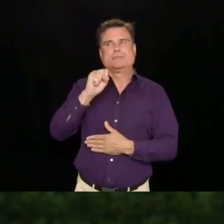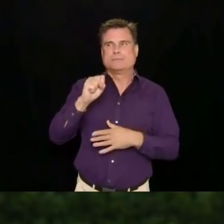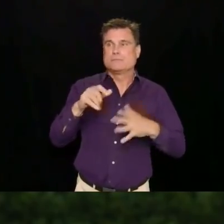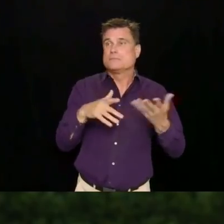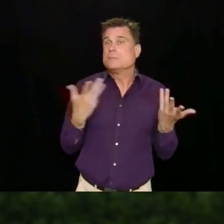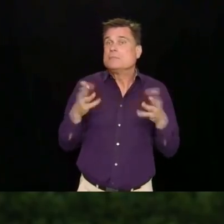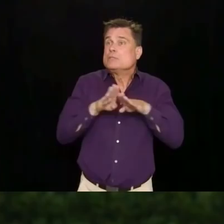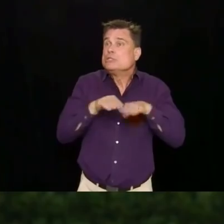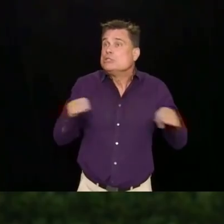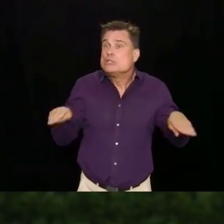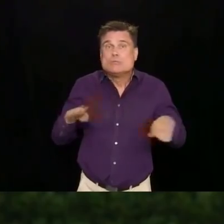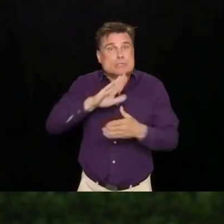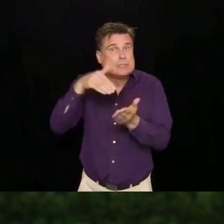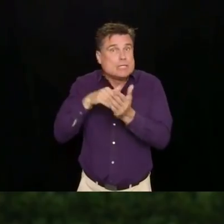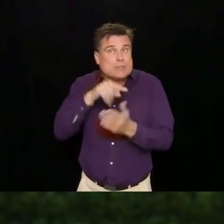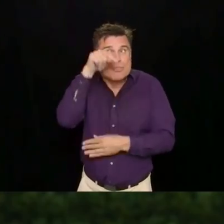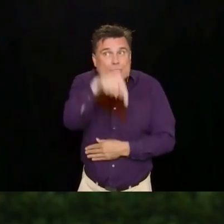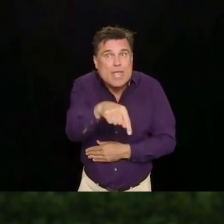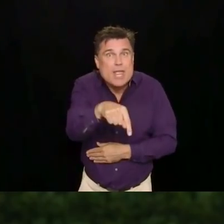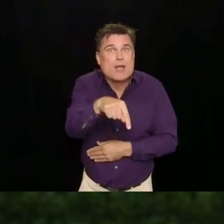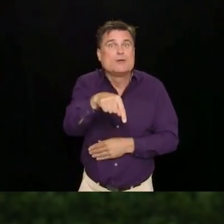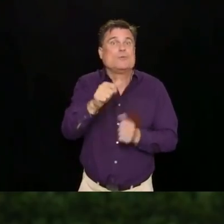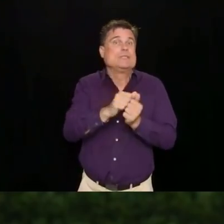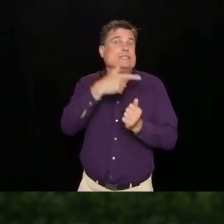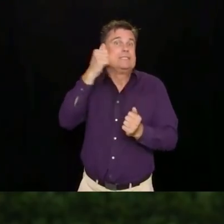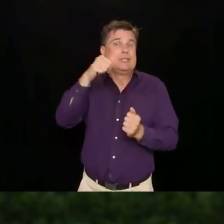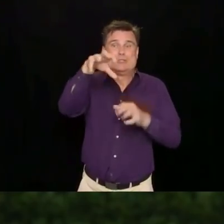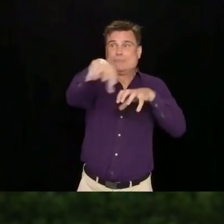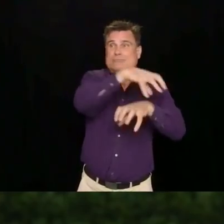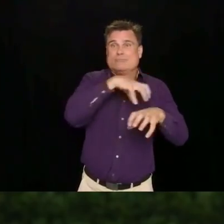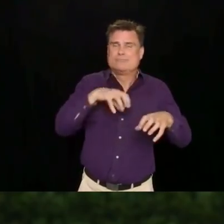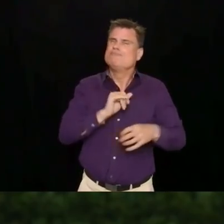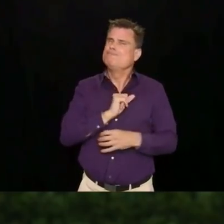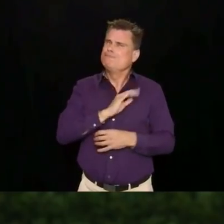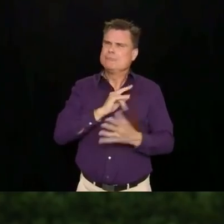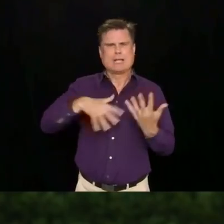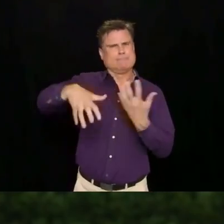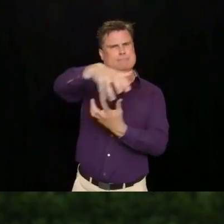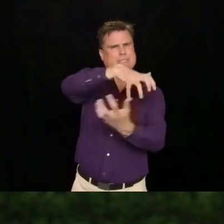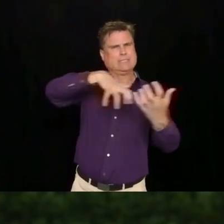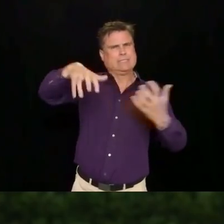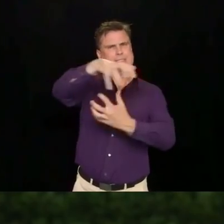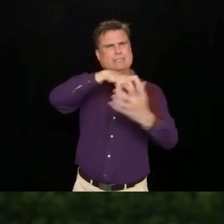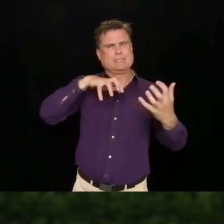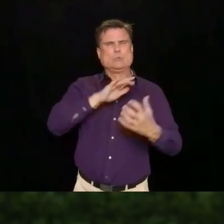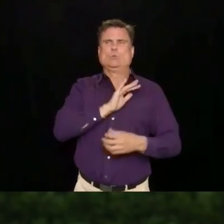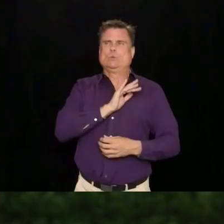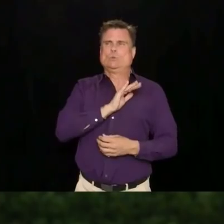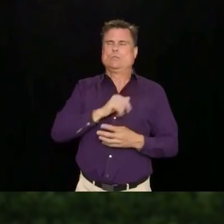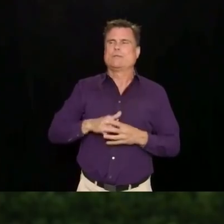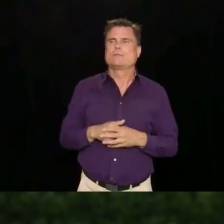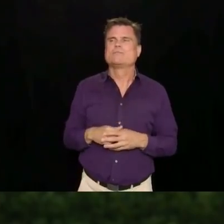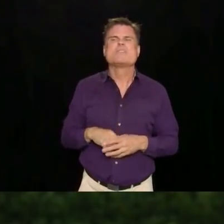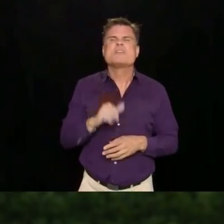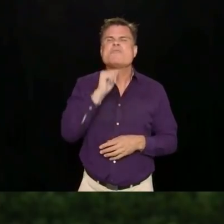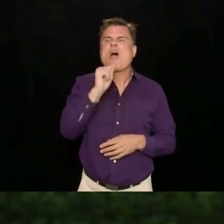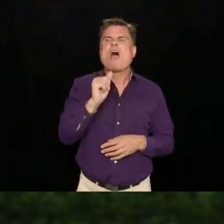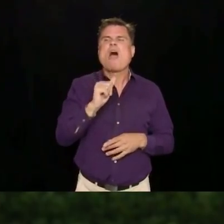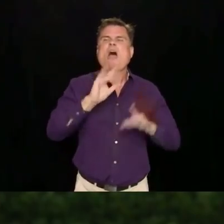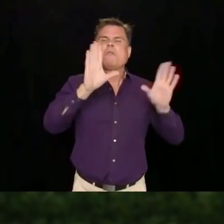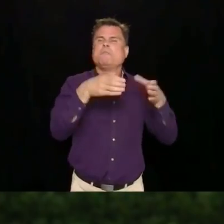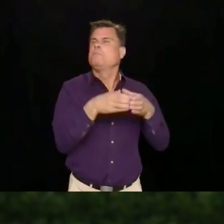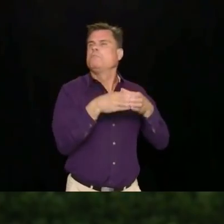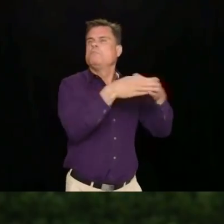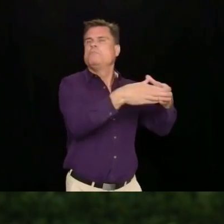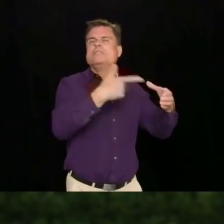a childcare center in the location. All of this coming together shows that it's not about seniors